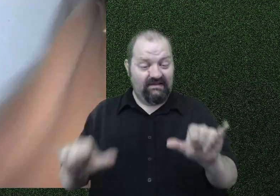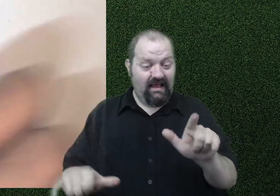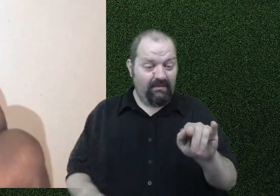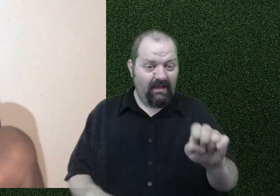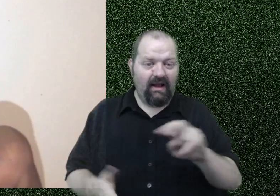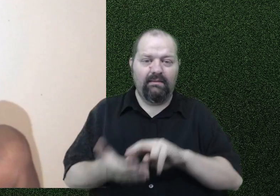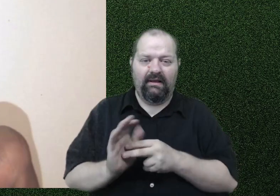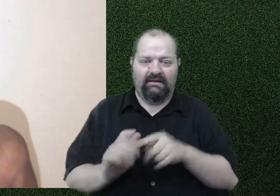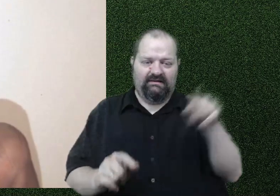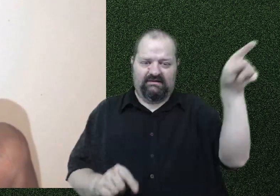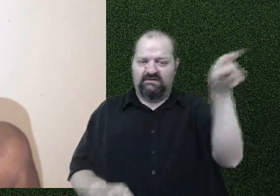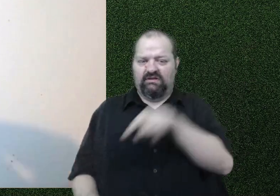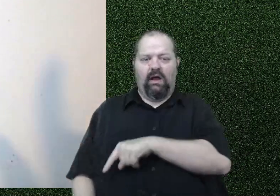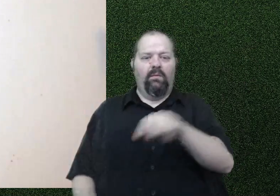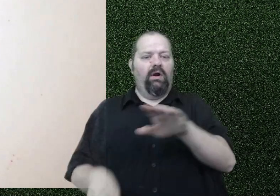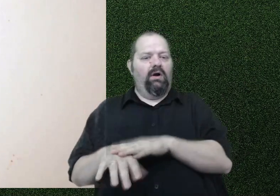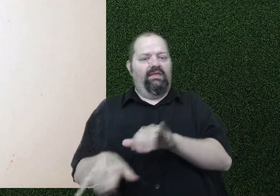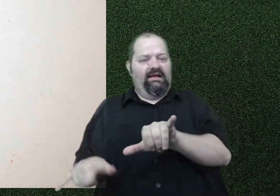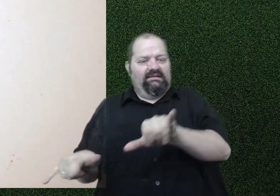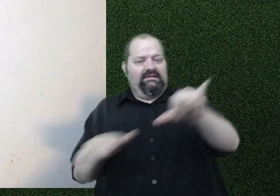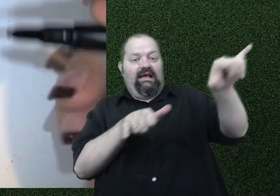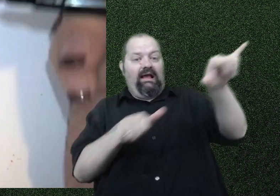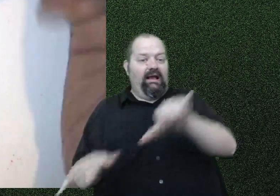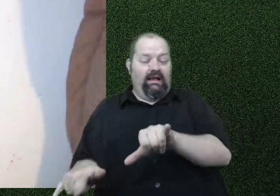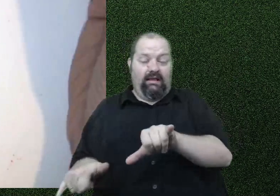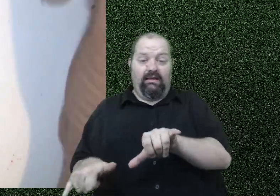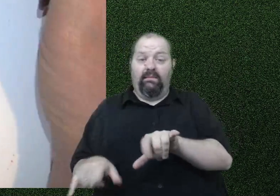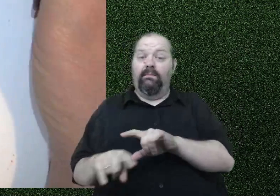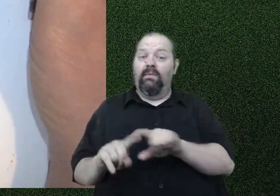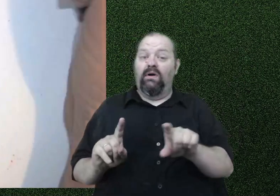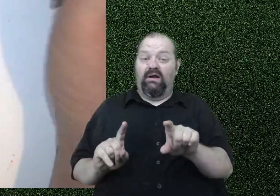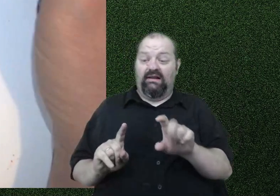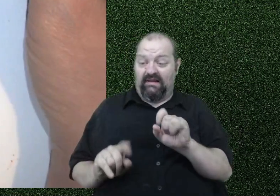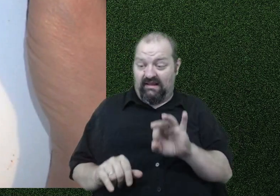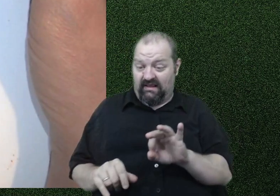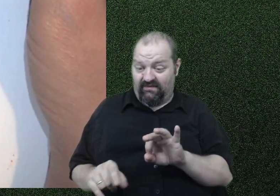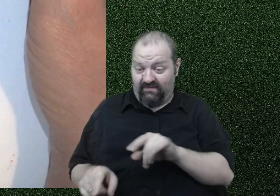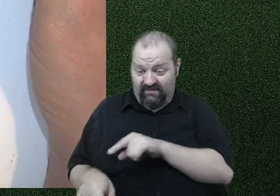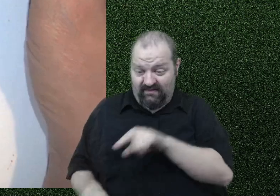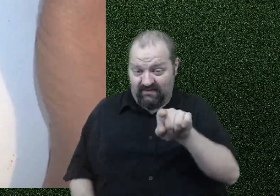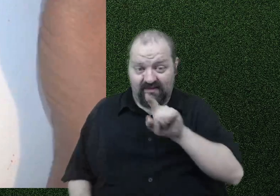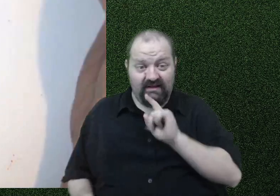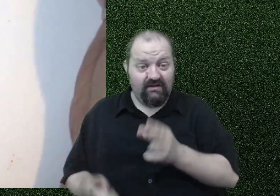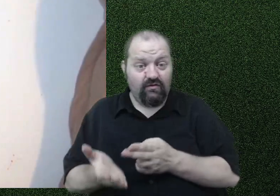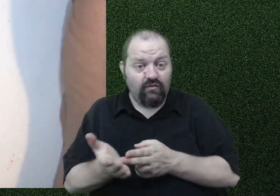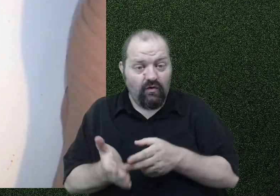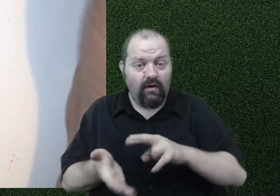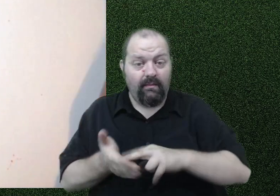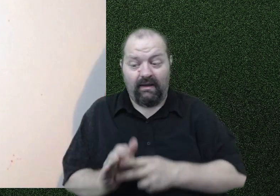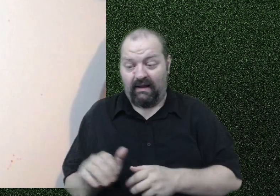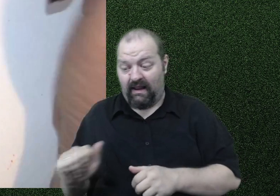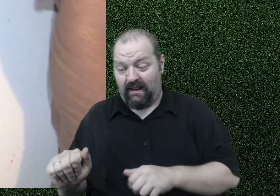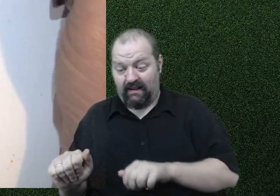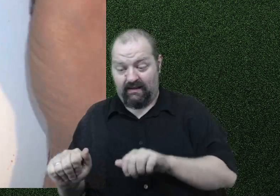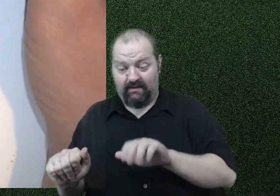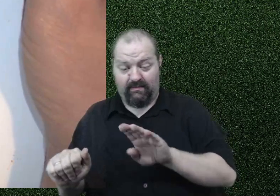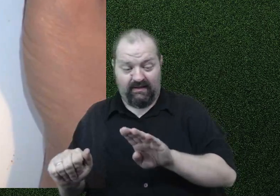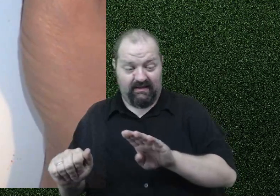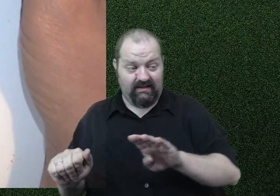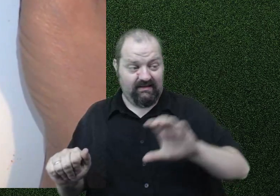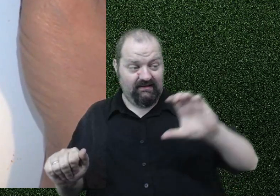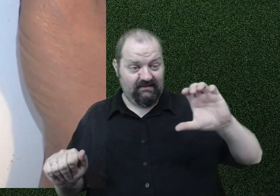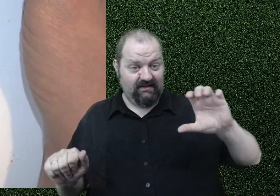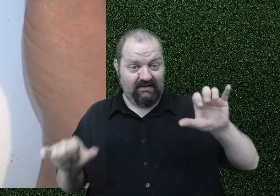somewhere over here. Isn't it true that if A and B and C all lie on the